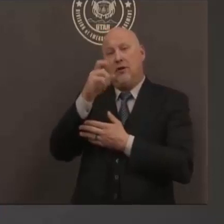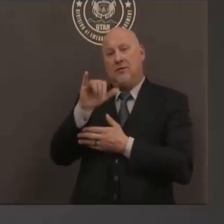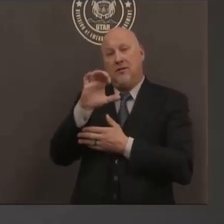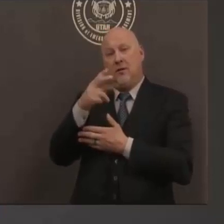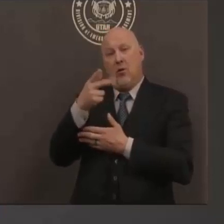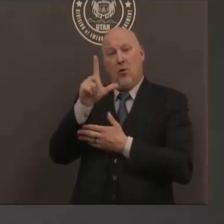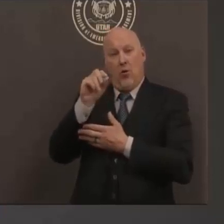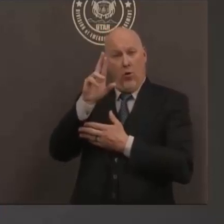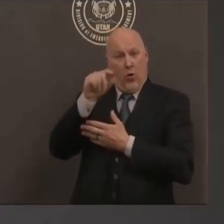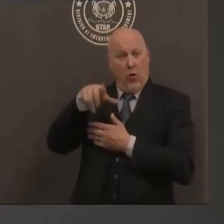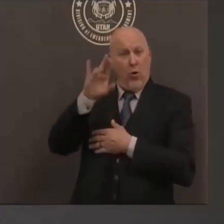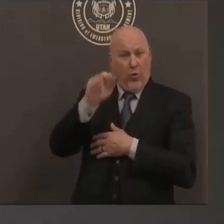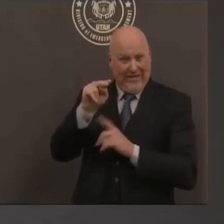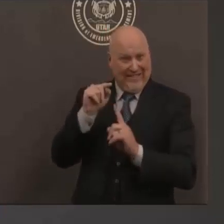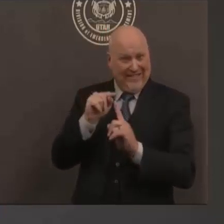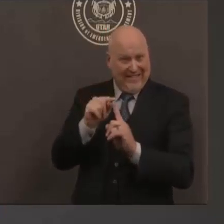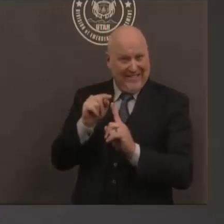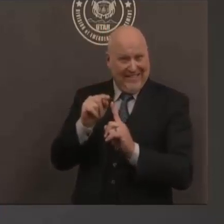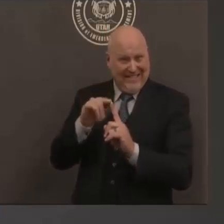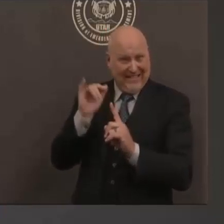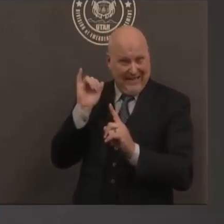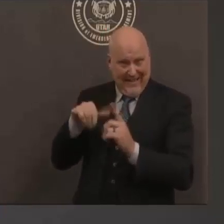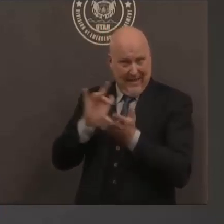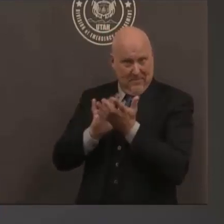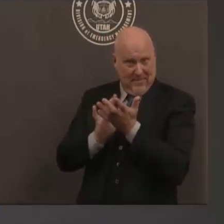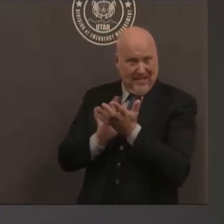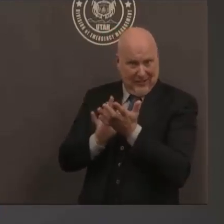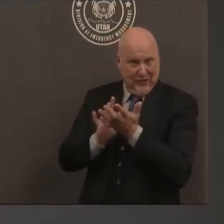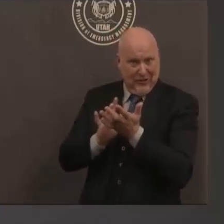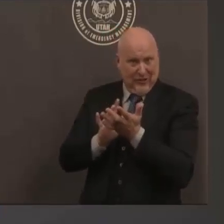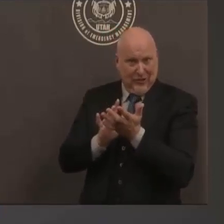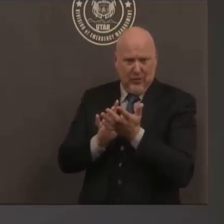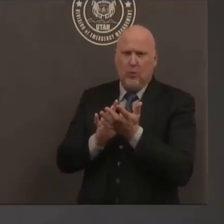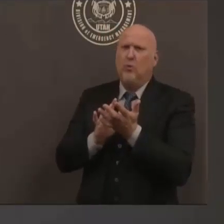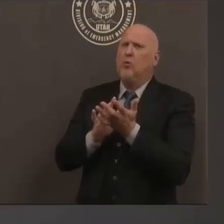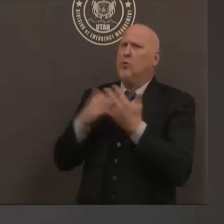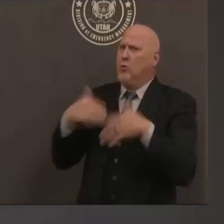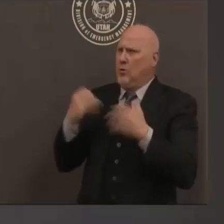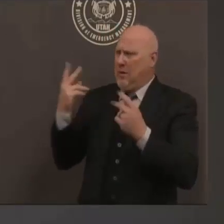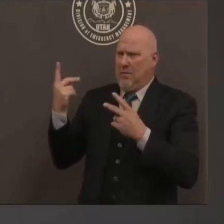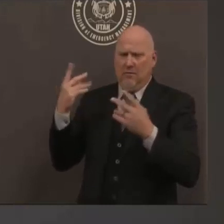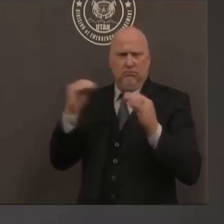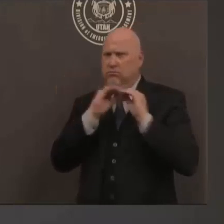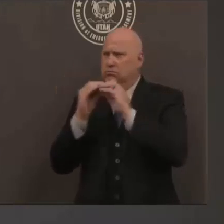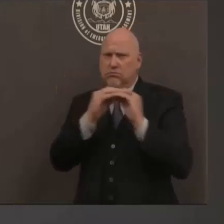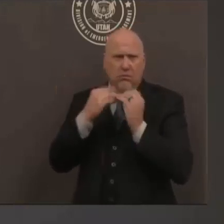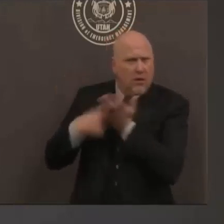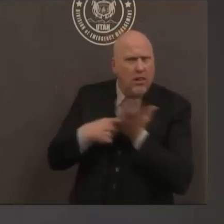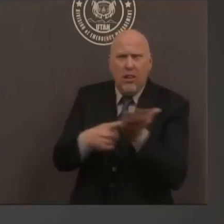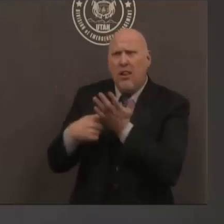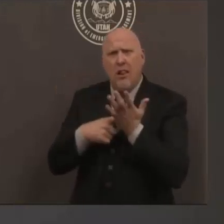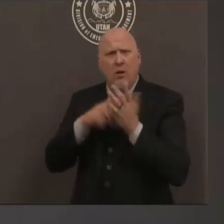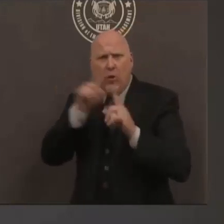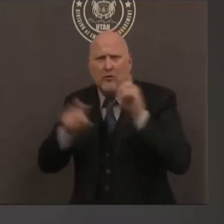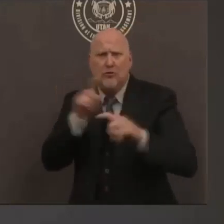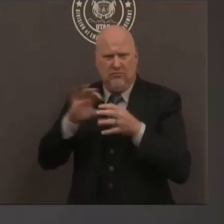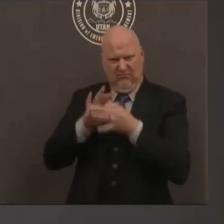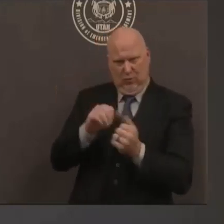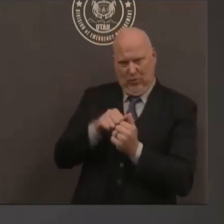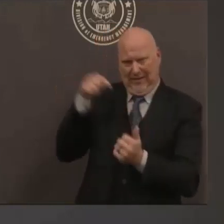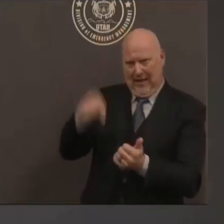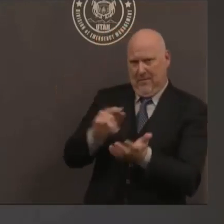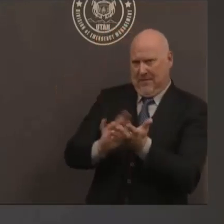questions about, and I have questions myself. But just to give a little bit of a history on this thing, in the early days